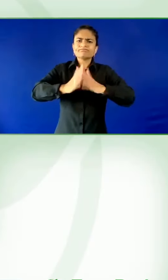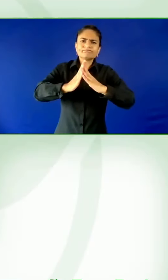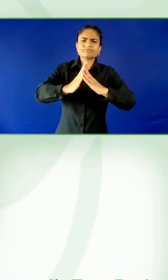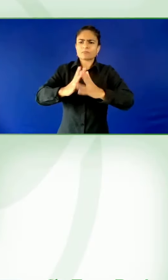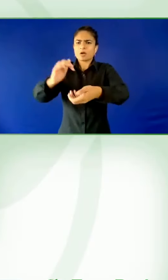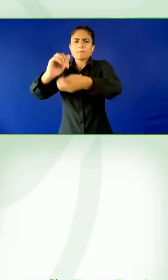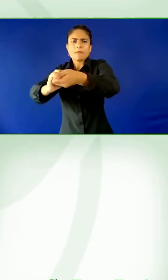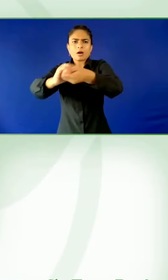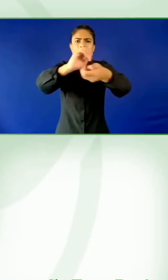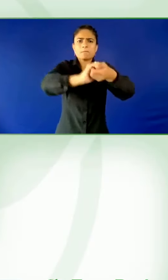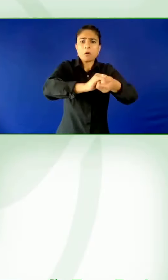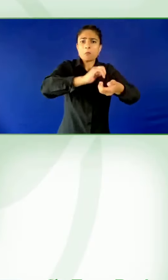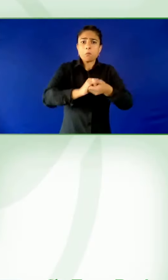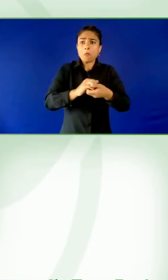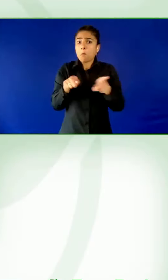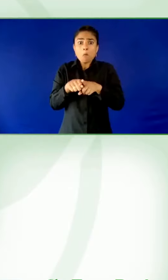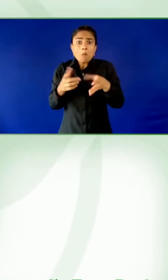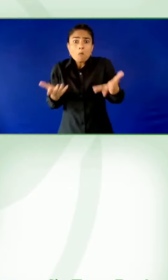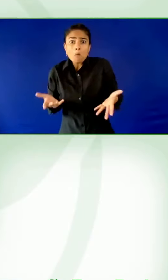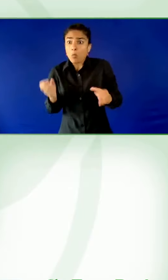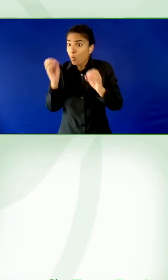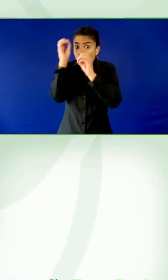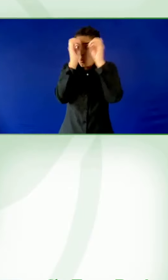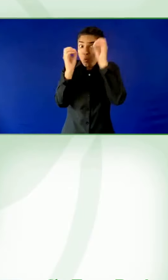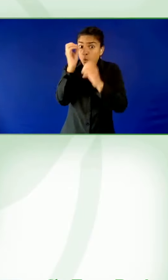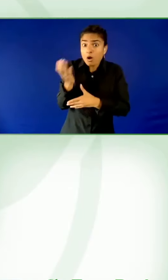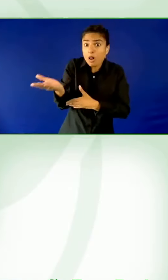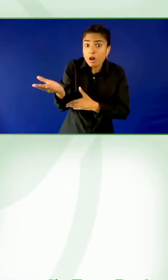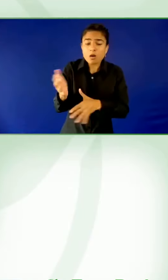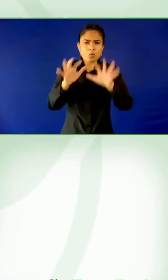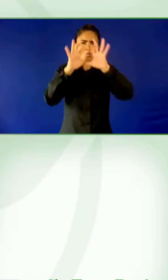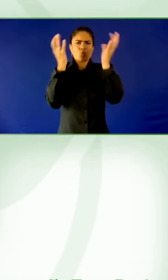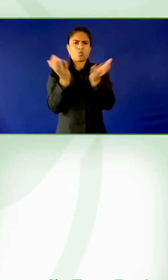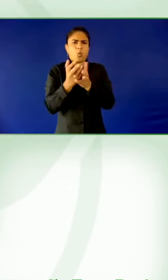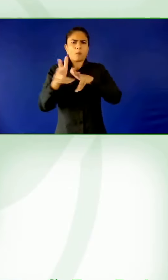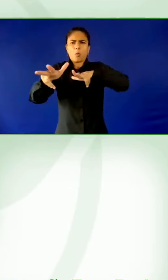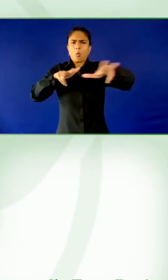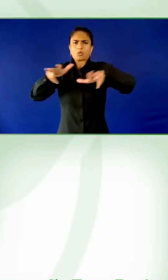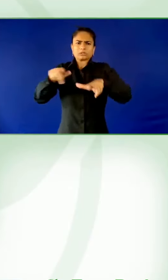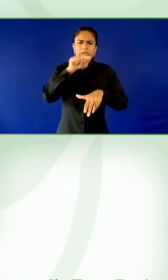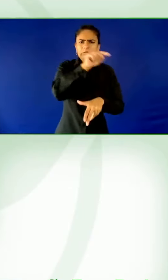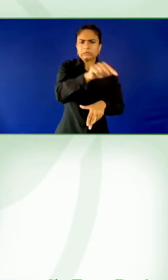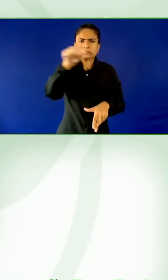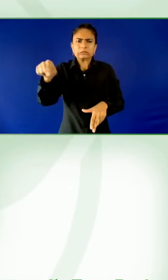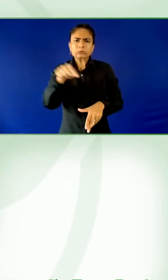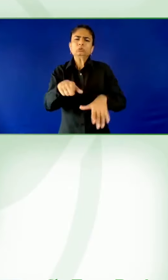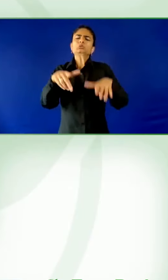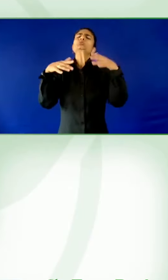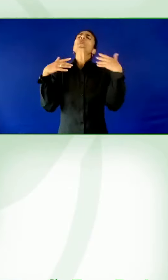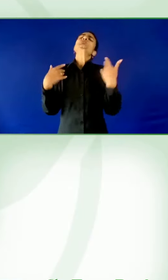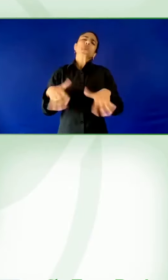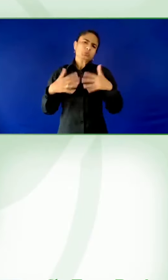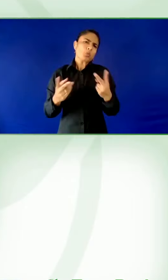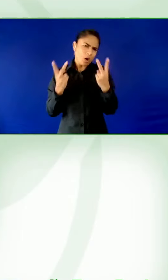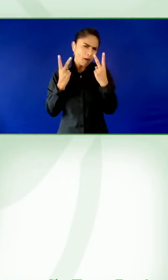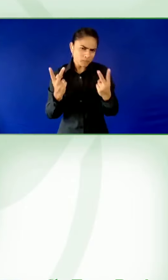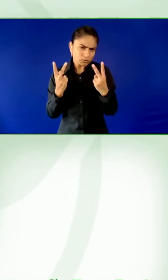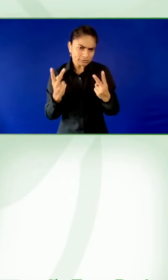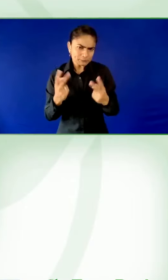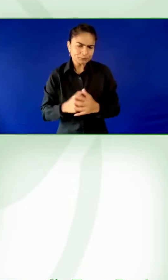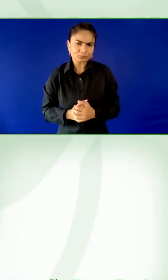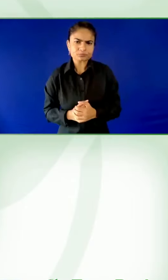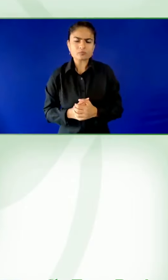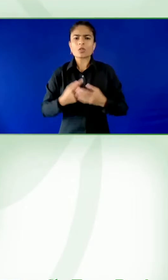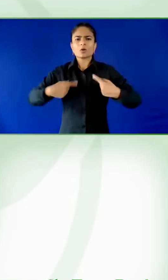world synergy to identify co-creating solutions which can be